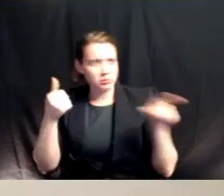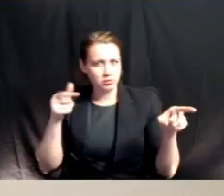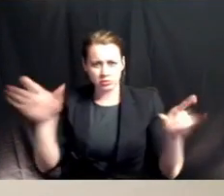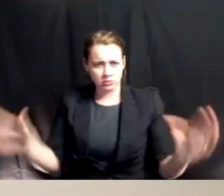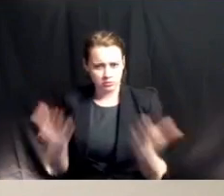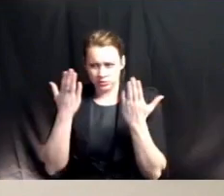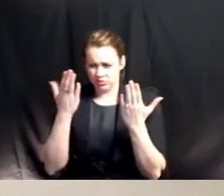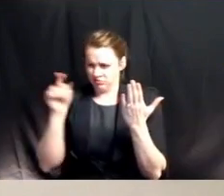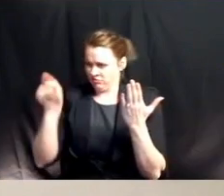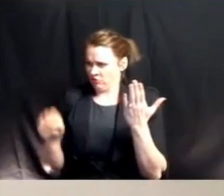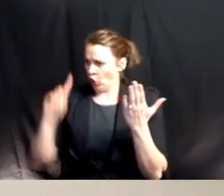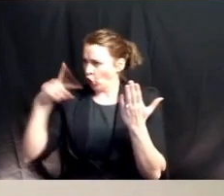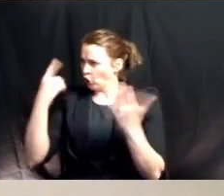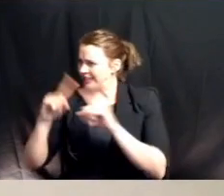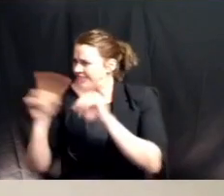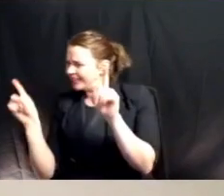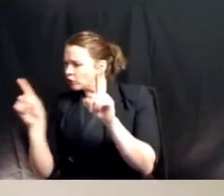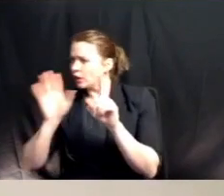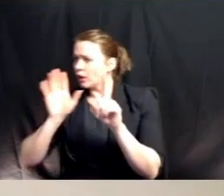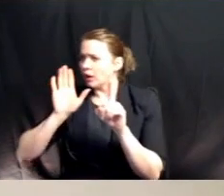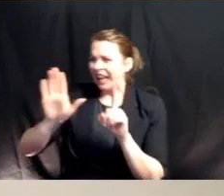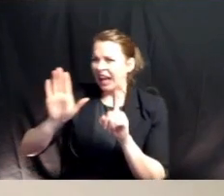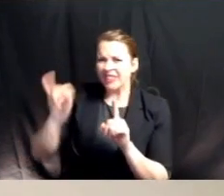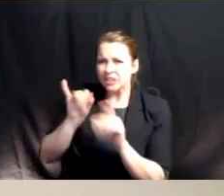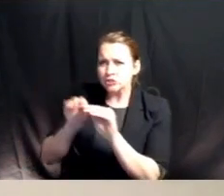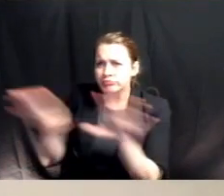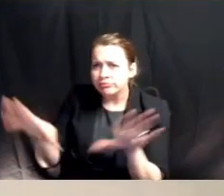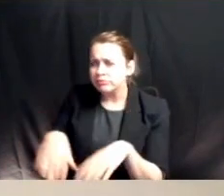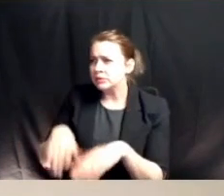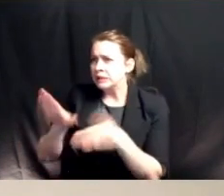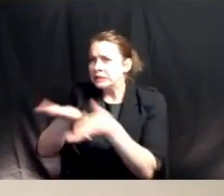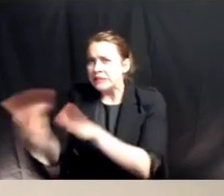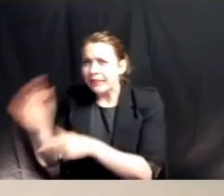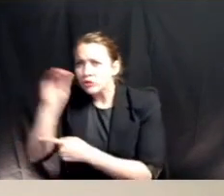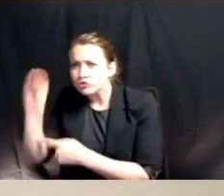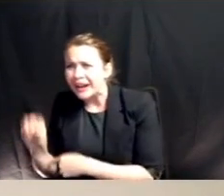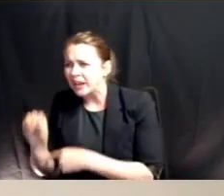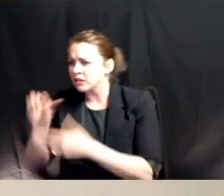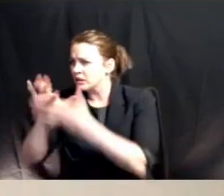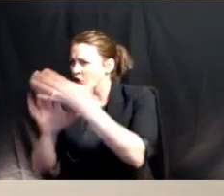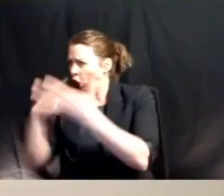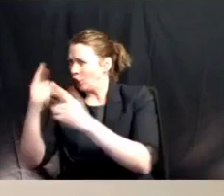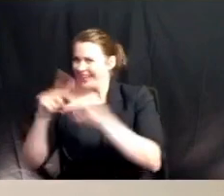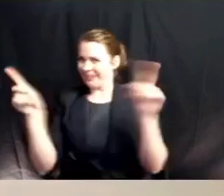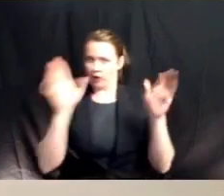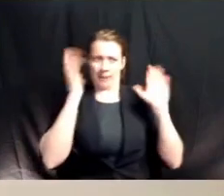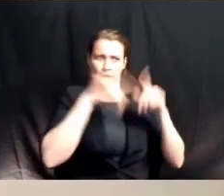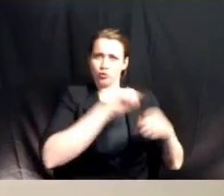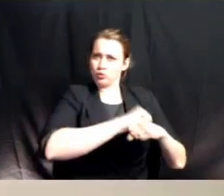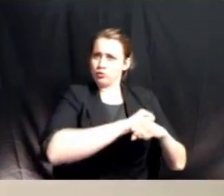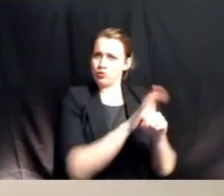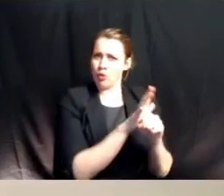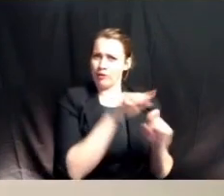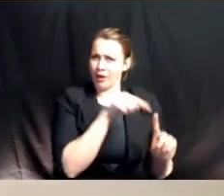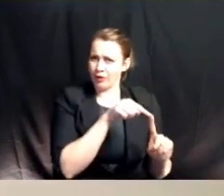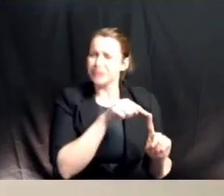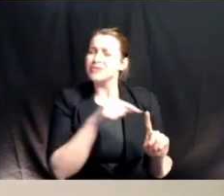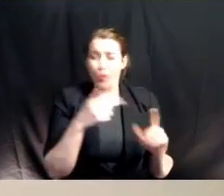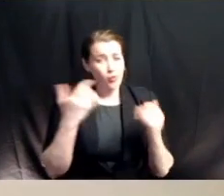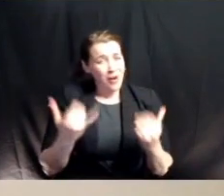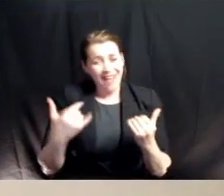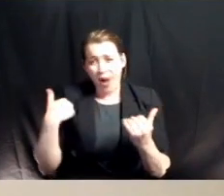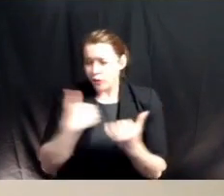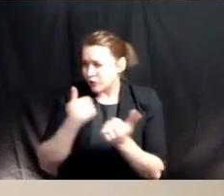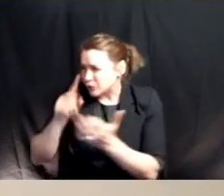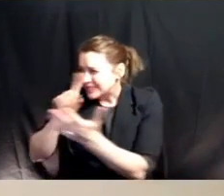quite different infectivity, quite different fatality rates. So again, we are trying to get as much information as we can, and